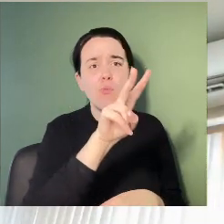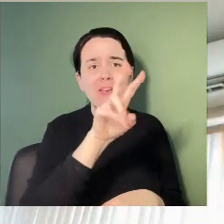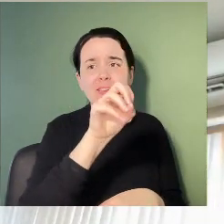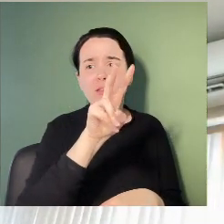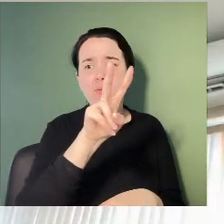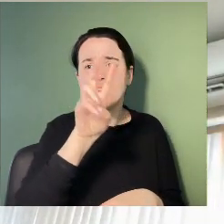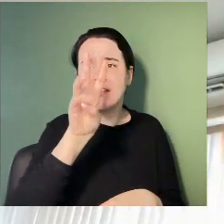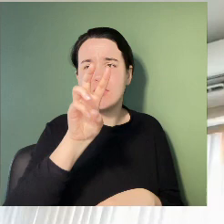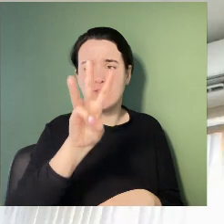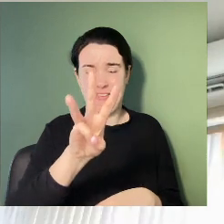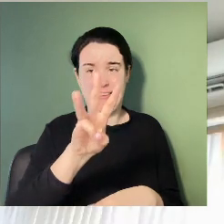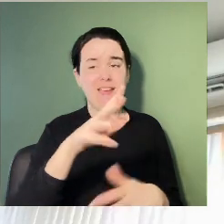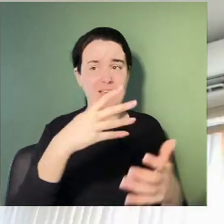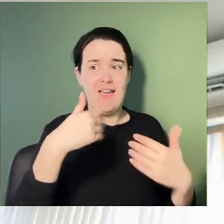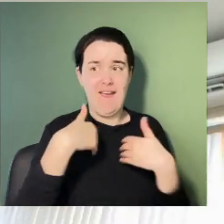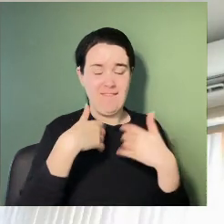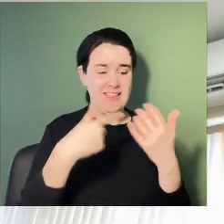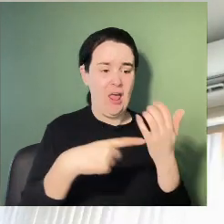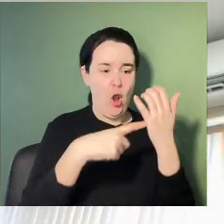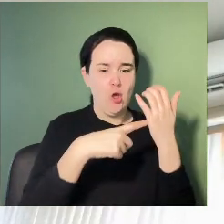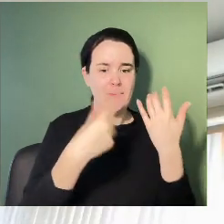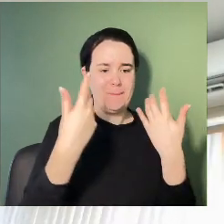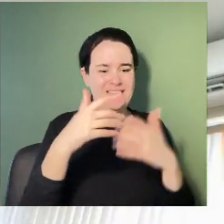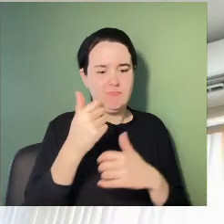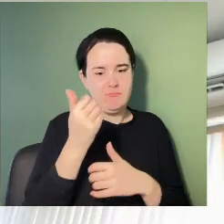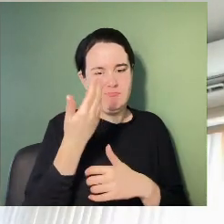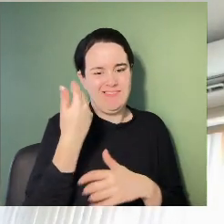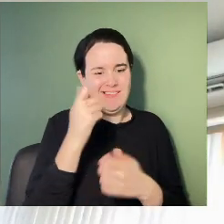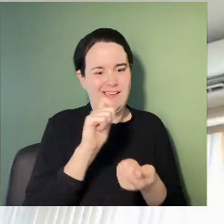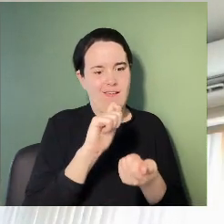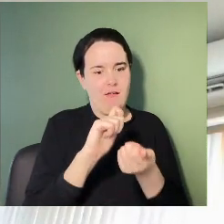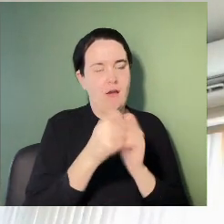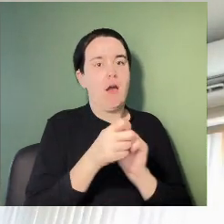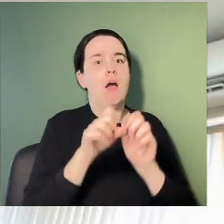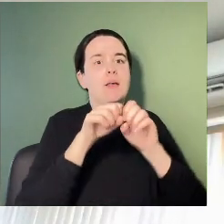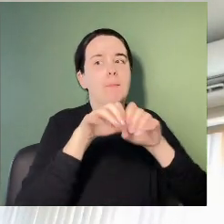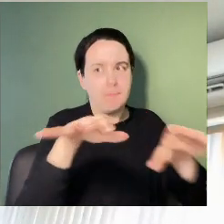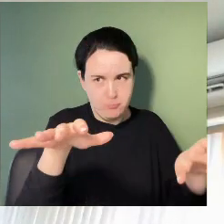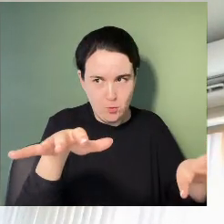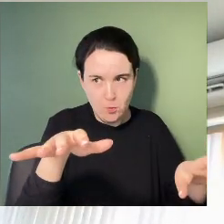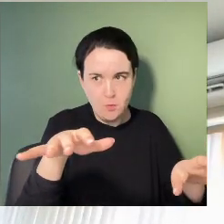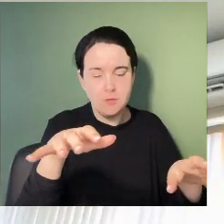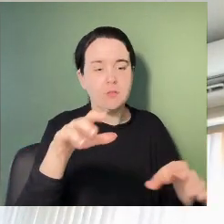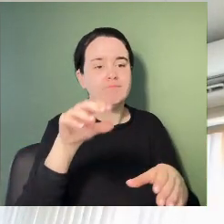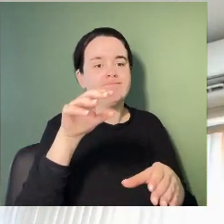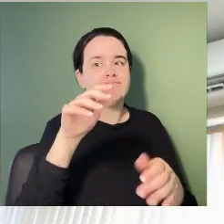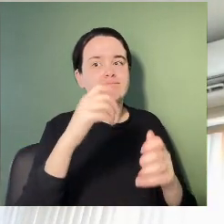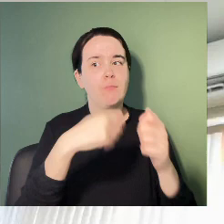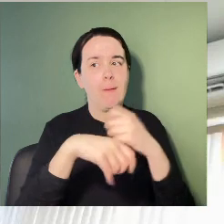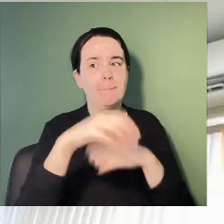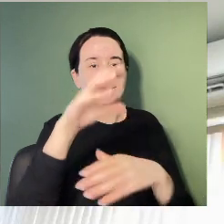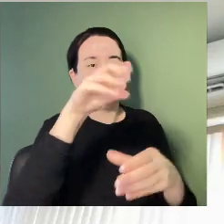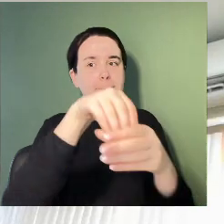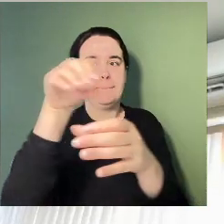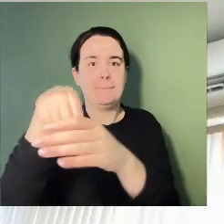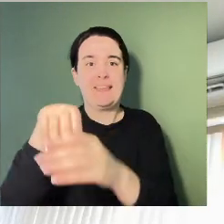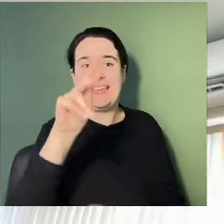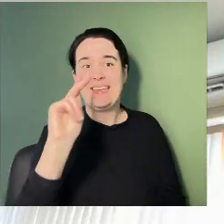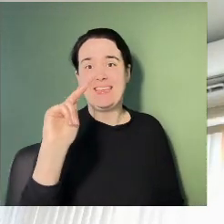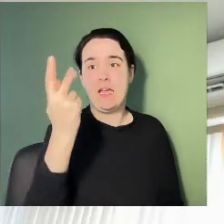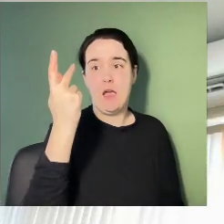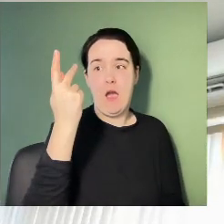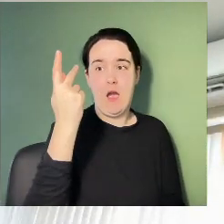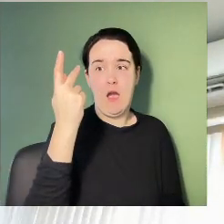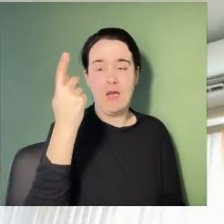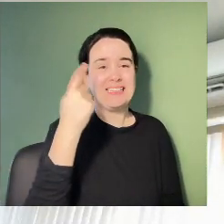deployed, and also the recently conducted elections in Kenya, we saw the role that technology played in terms